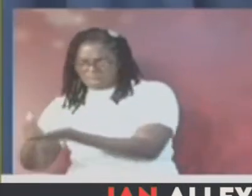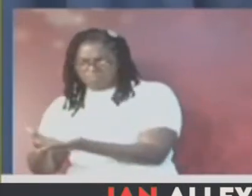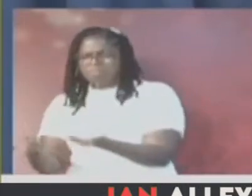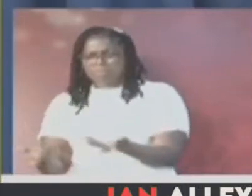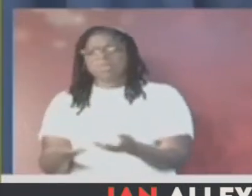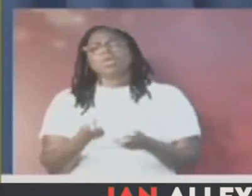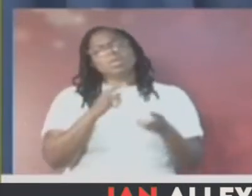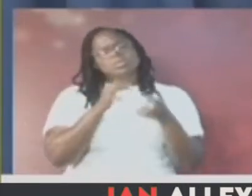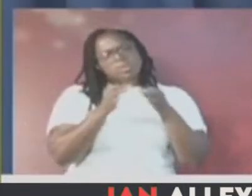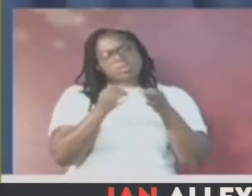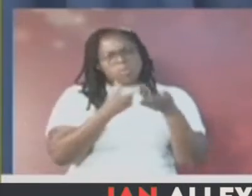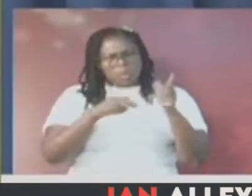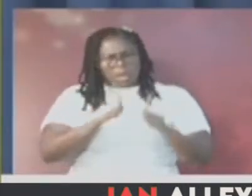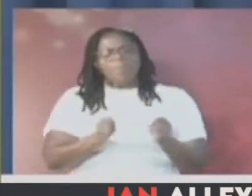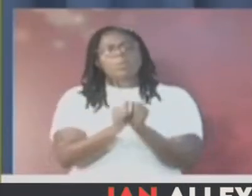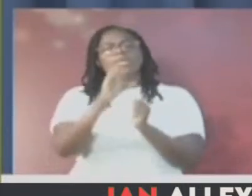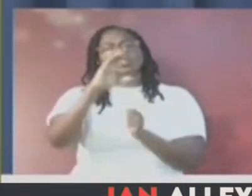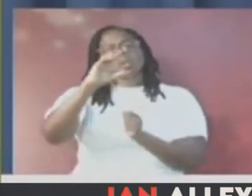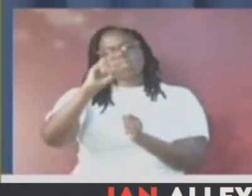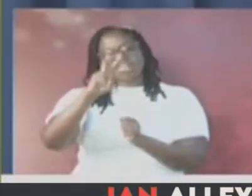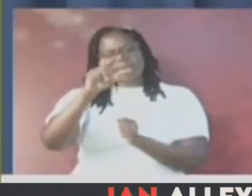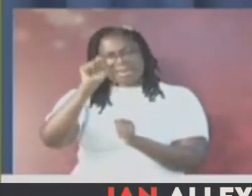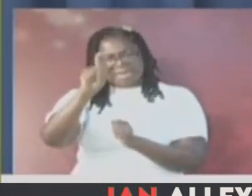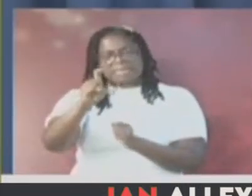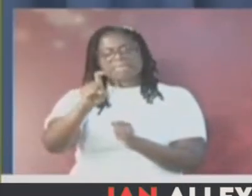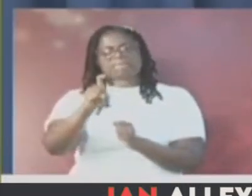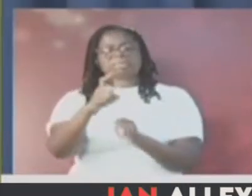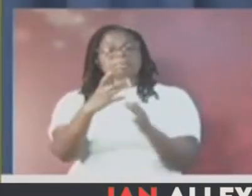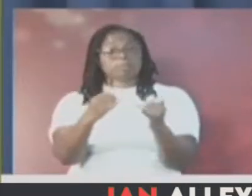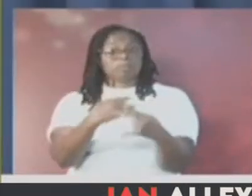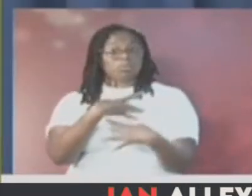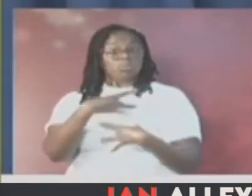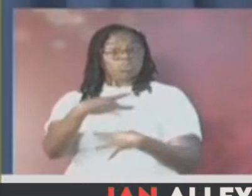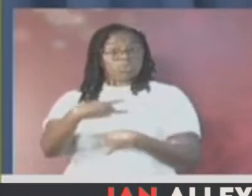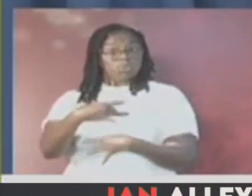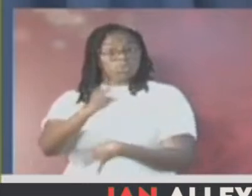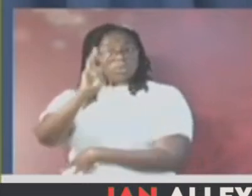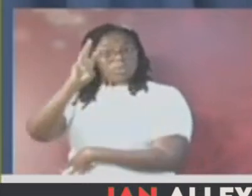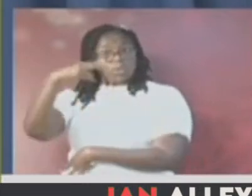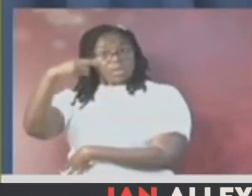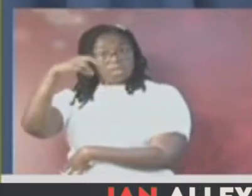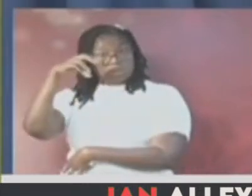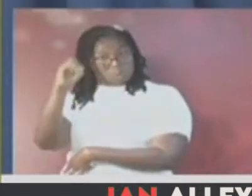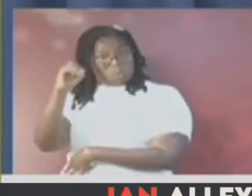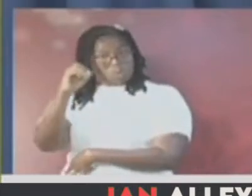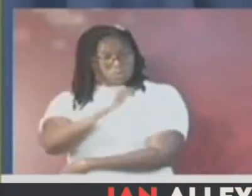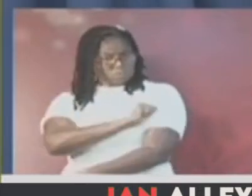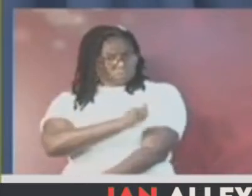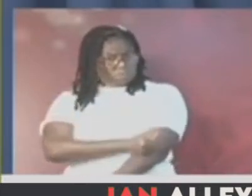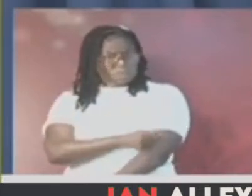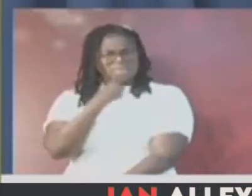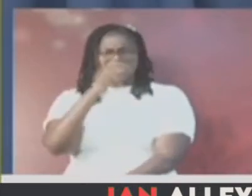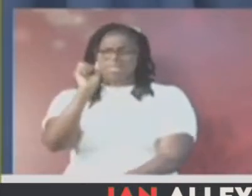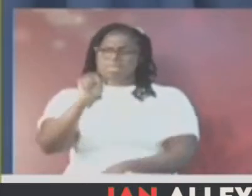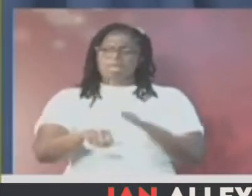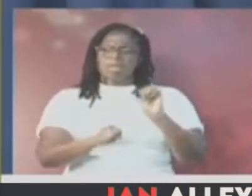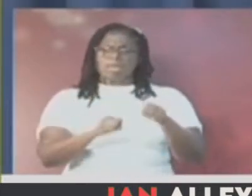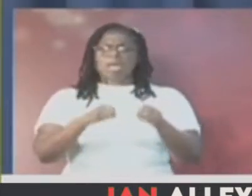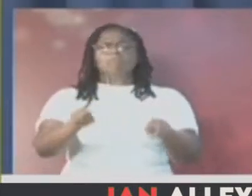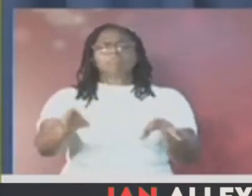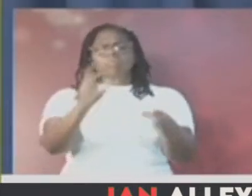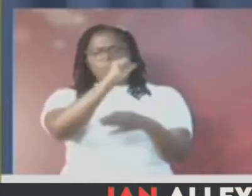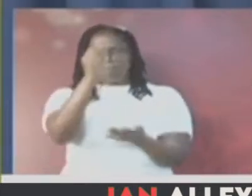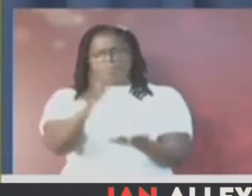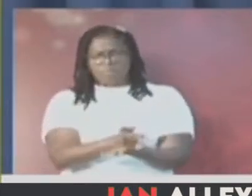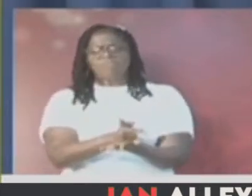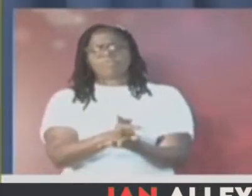facility. What is interesting is that WHO approved Meduna on Friday for